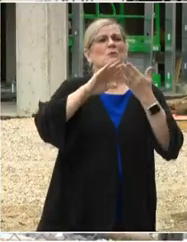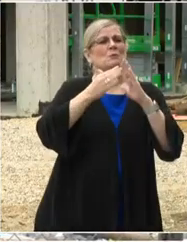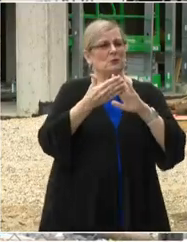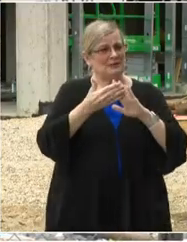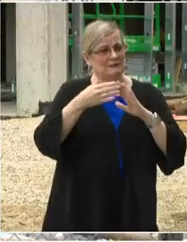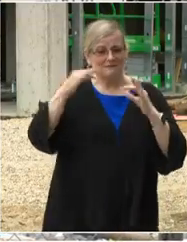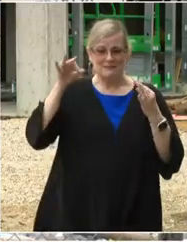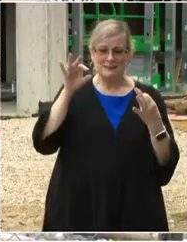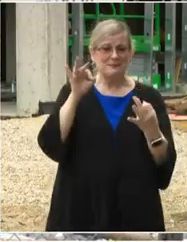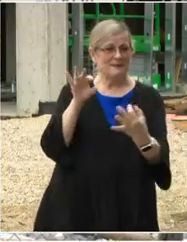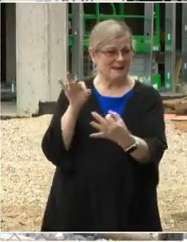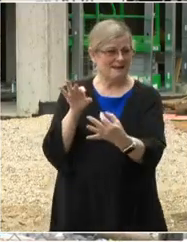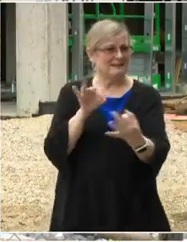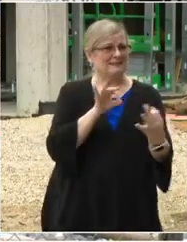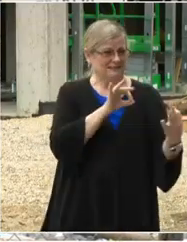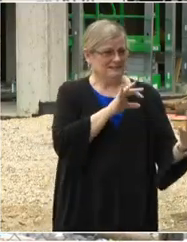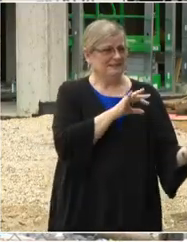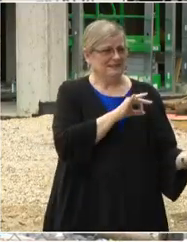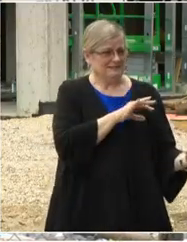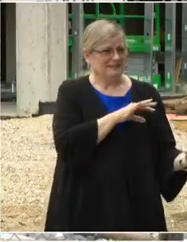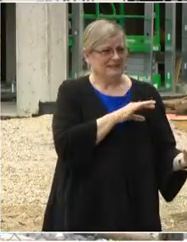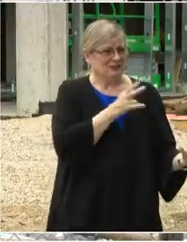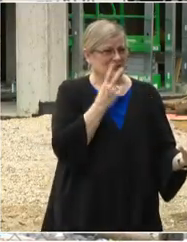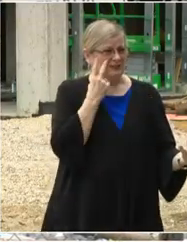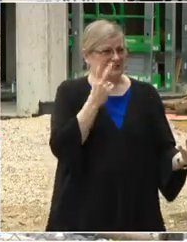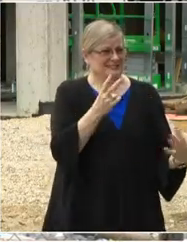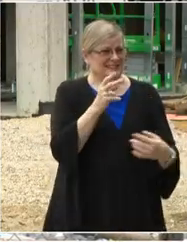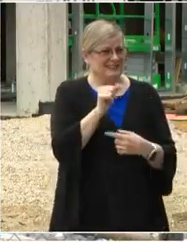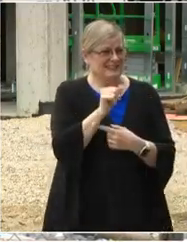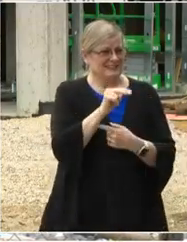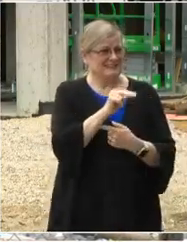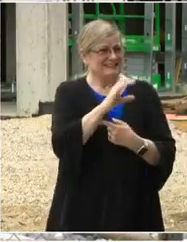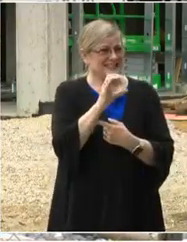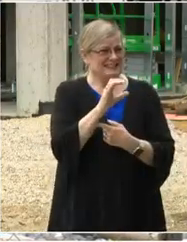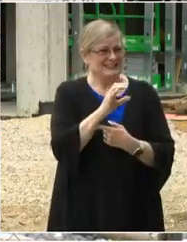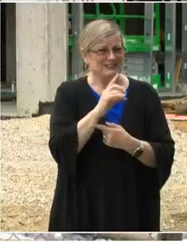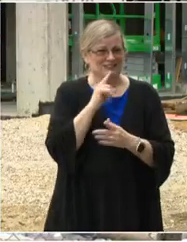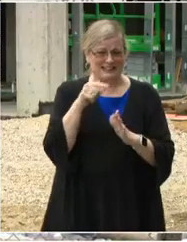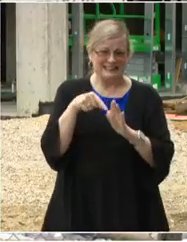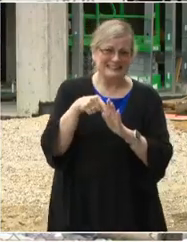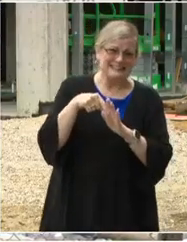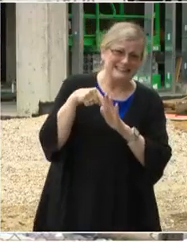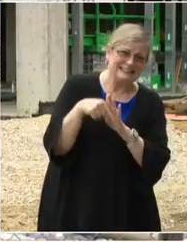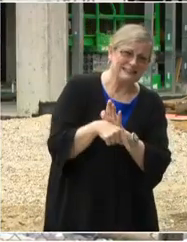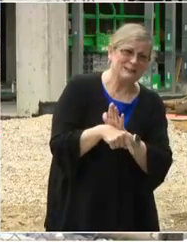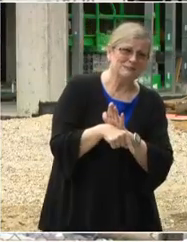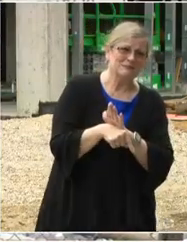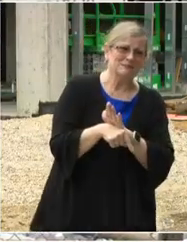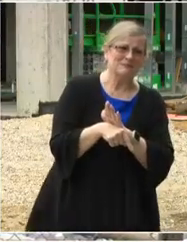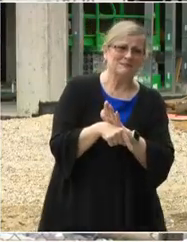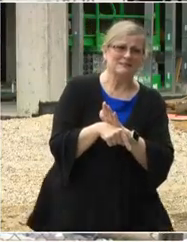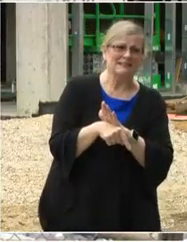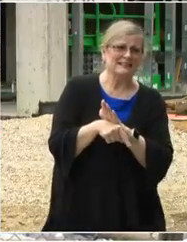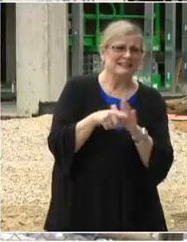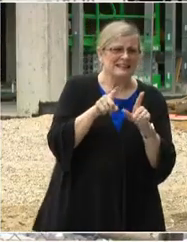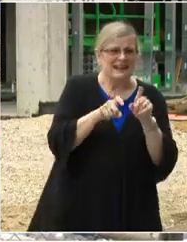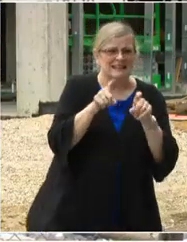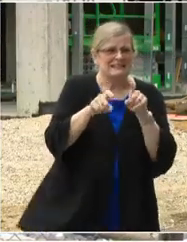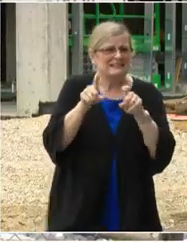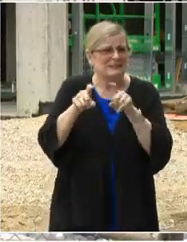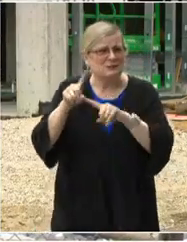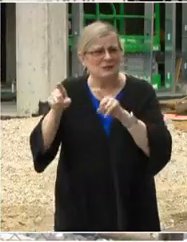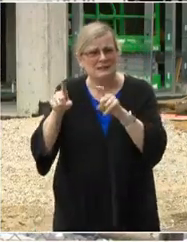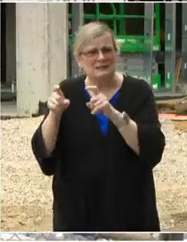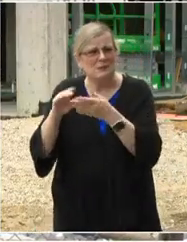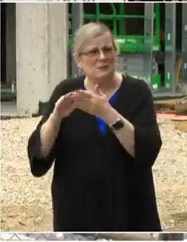from various ways, right? We saw our ANC commissioners dig deep, ANC commissioners past and present. So I want to take a moment and to just thank our